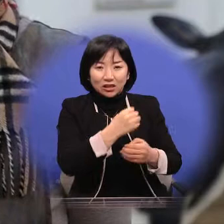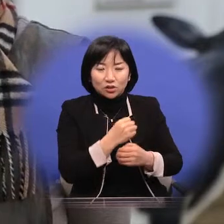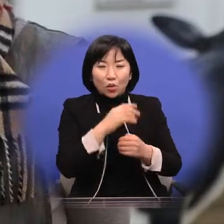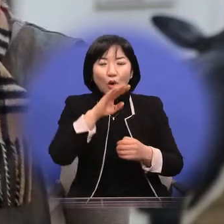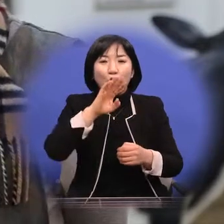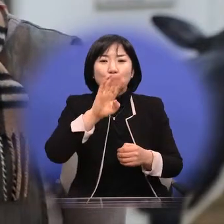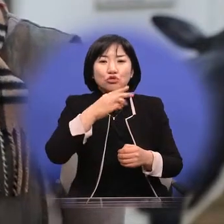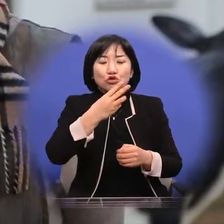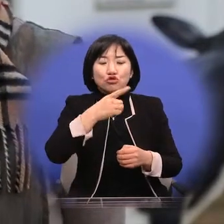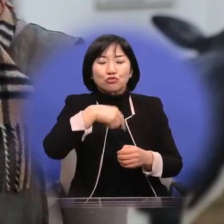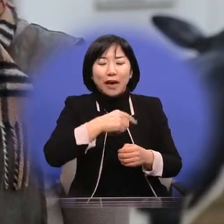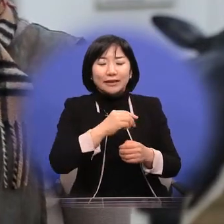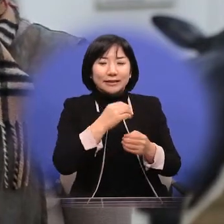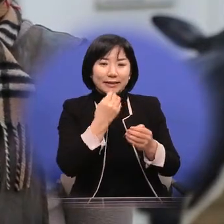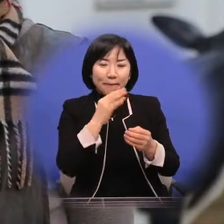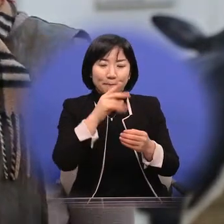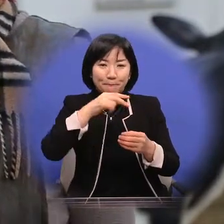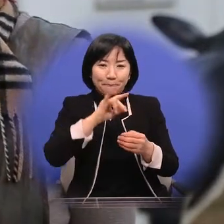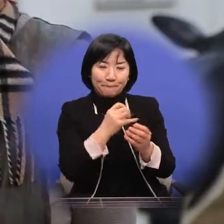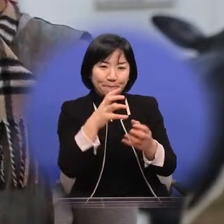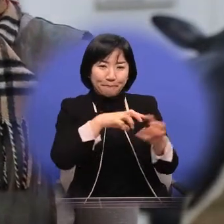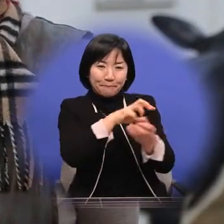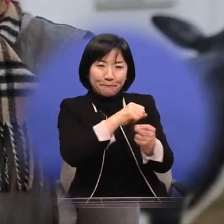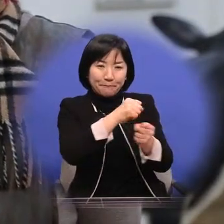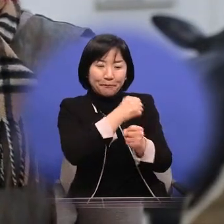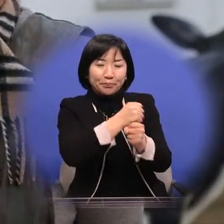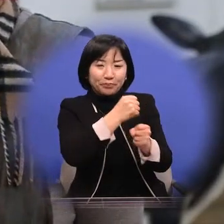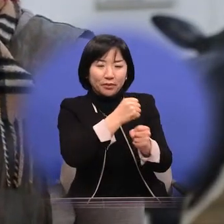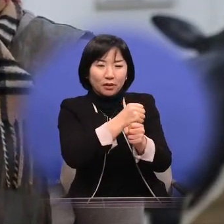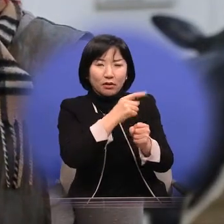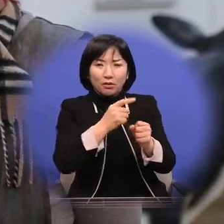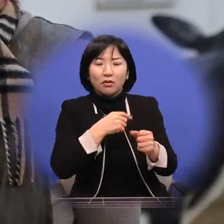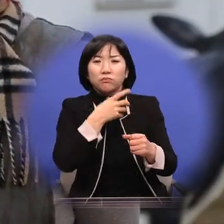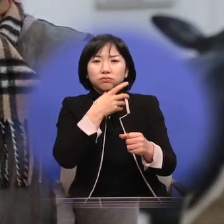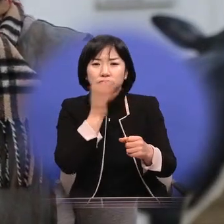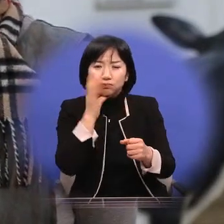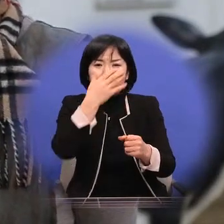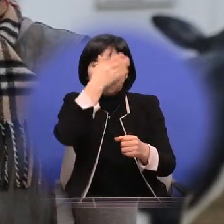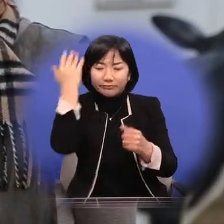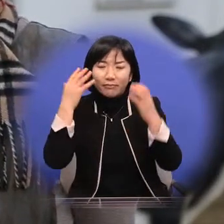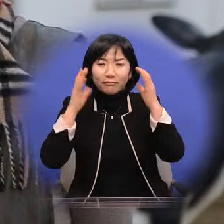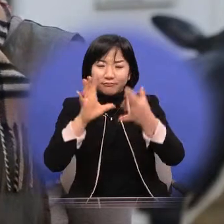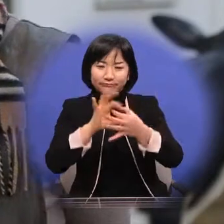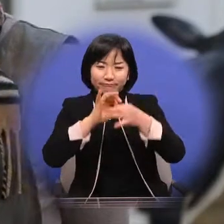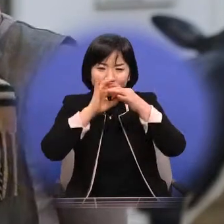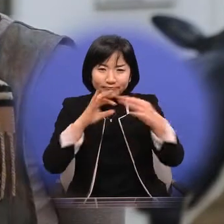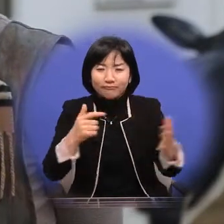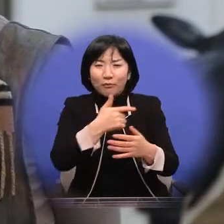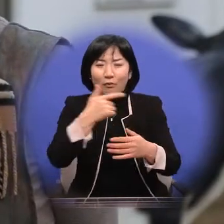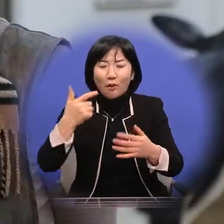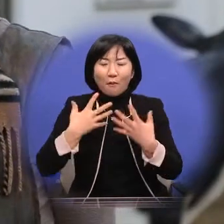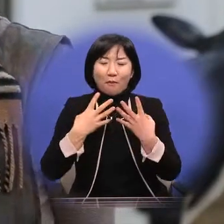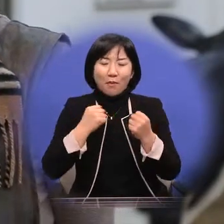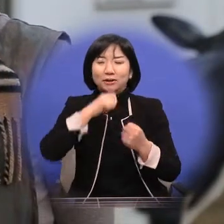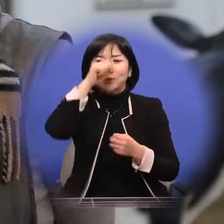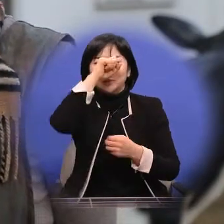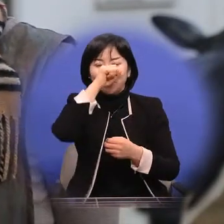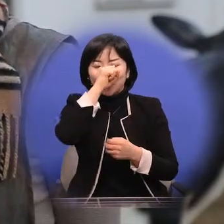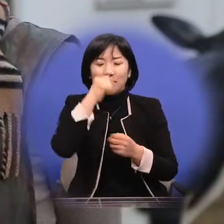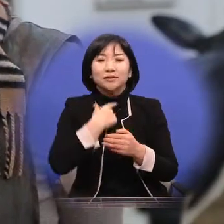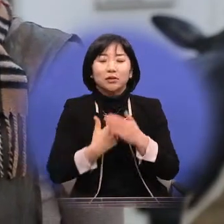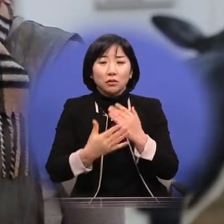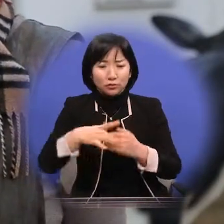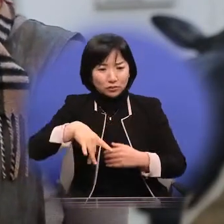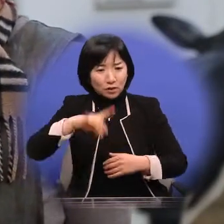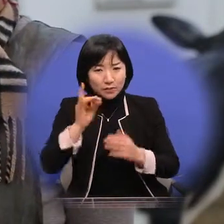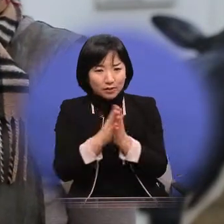blueberry, ice This is a great experience of I I